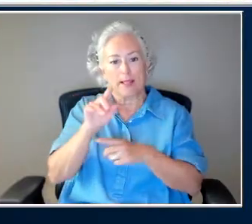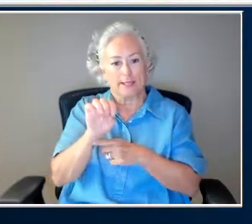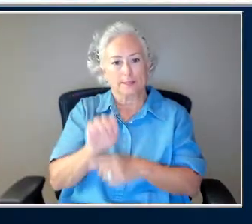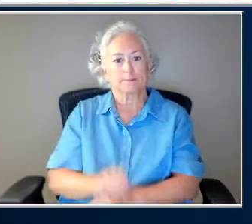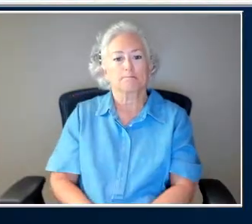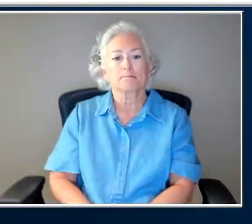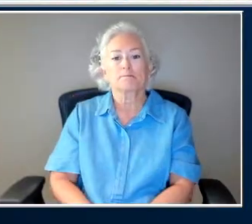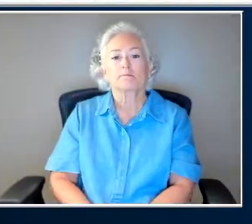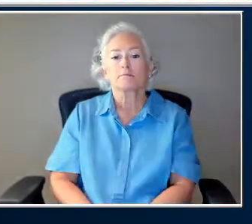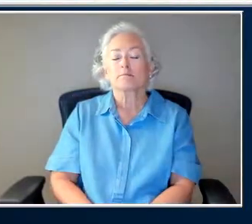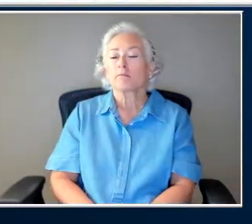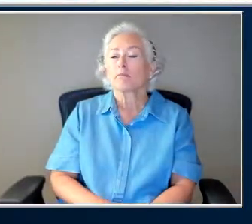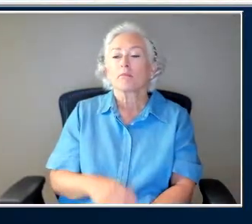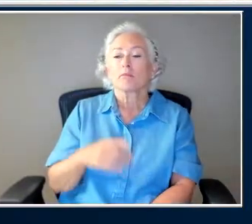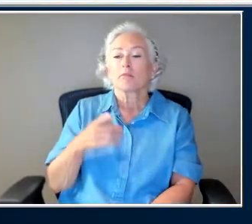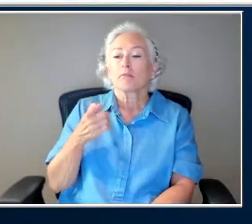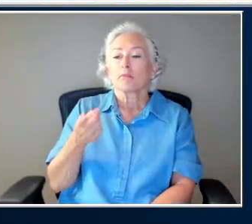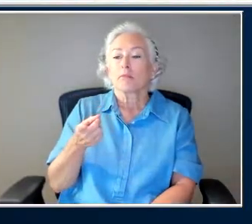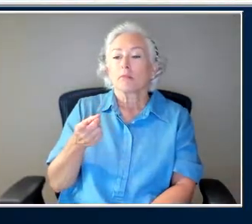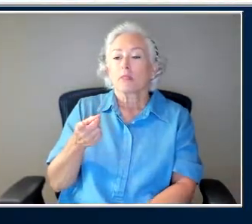case, was there a fracture?